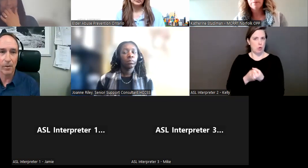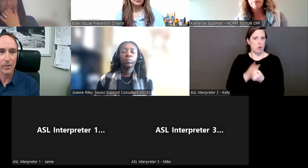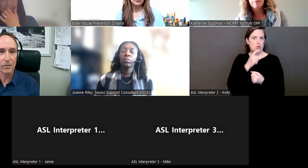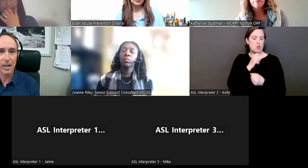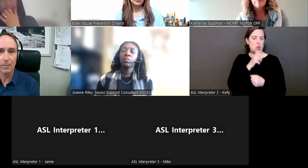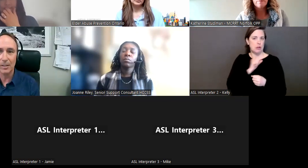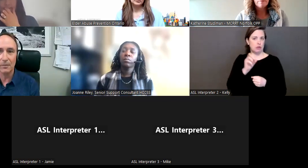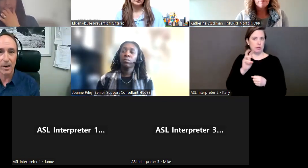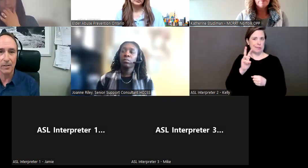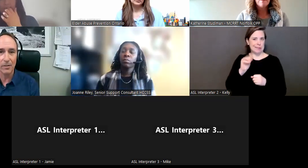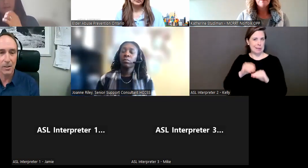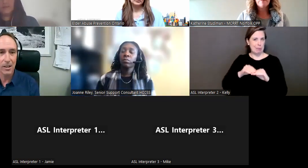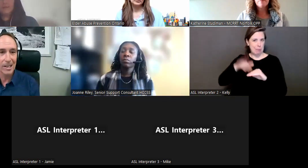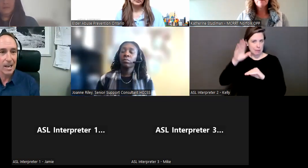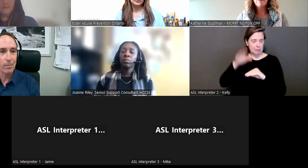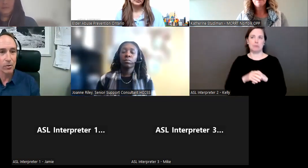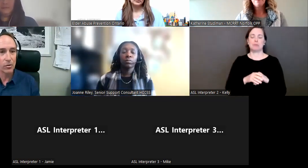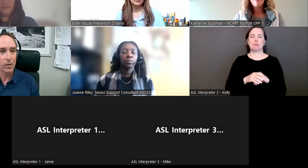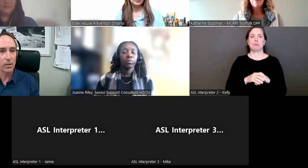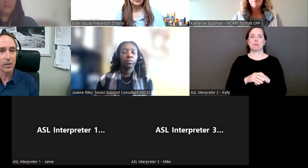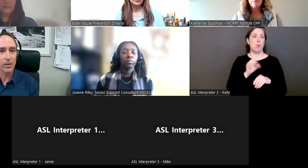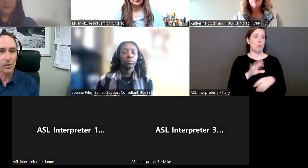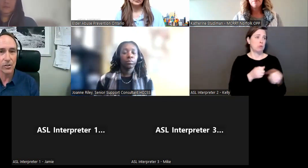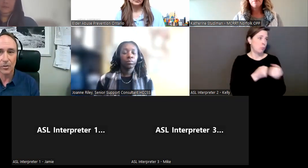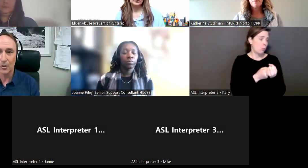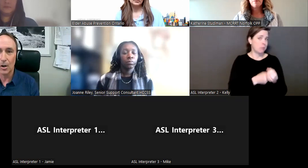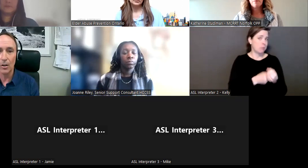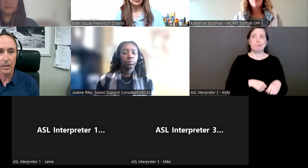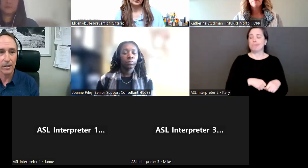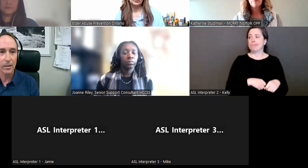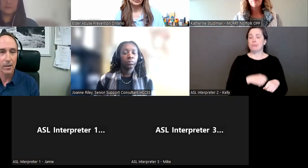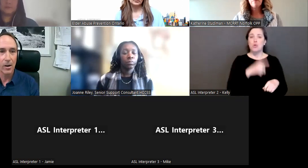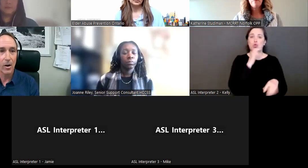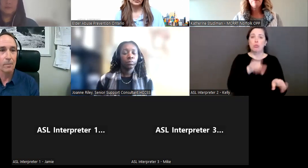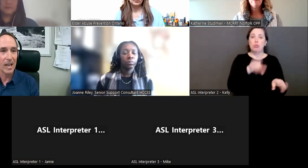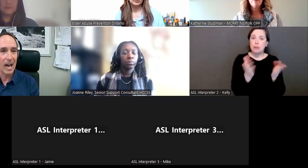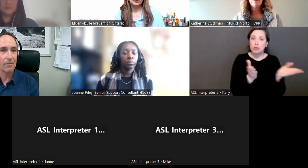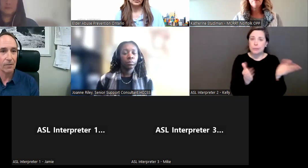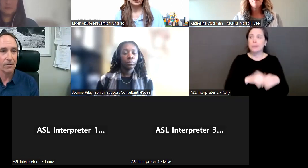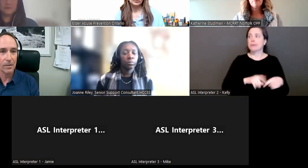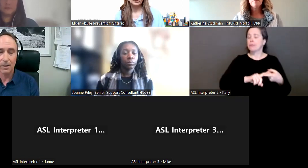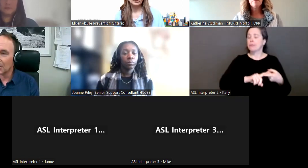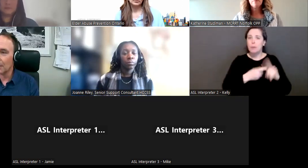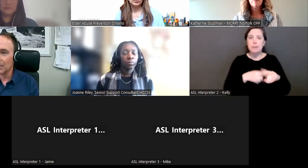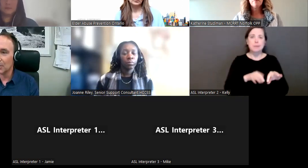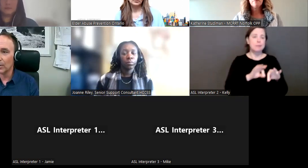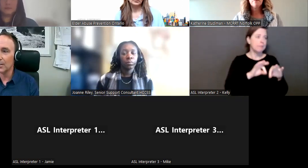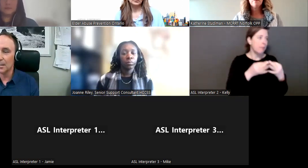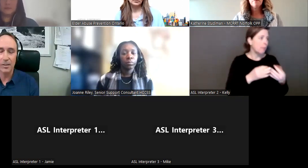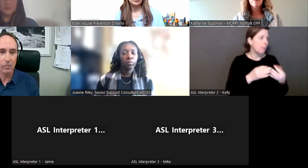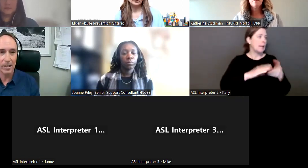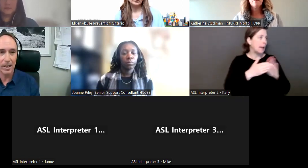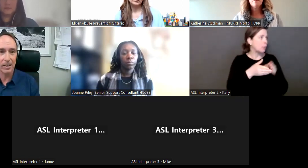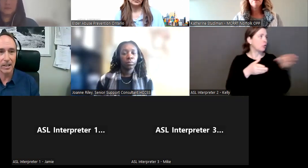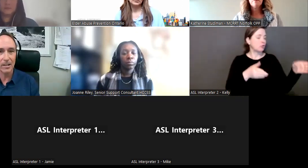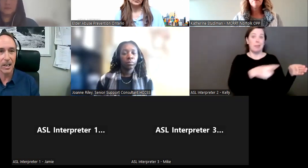service providers, families, friends, neighbors who are concerned and are calling on behalf of somebody. So it